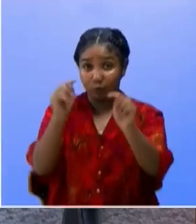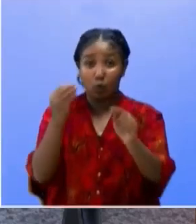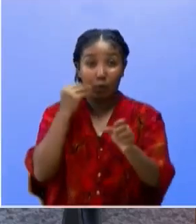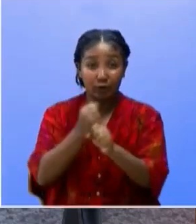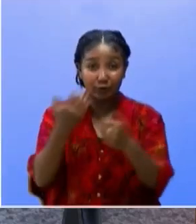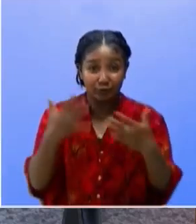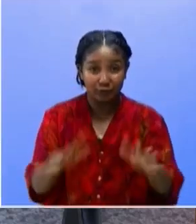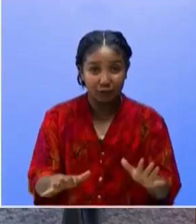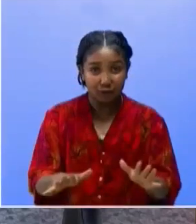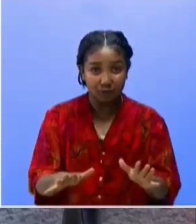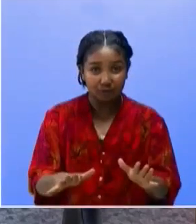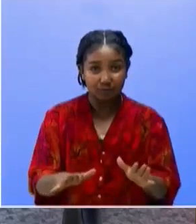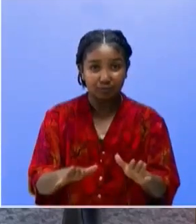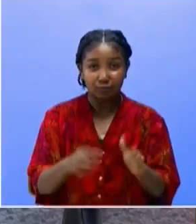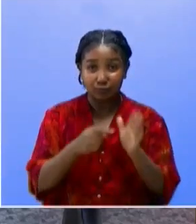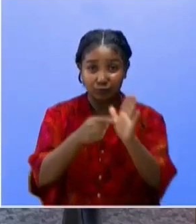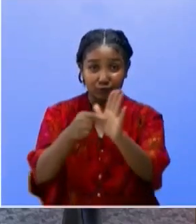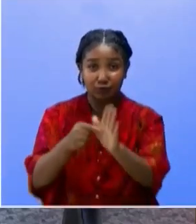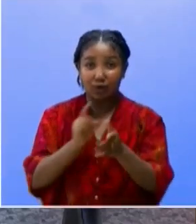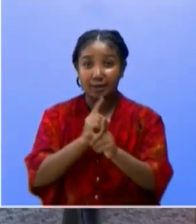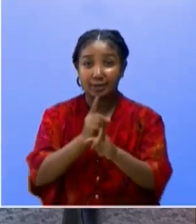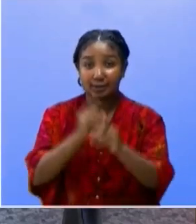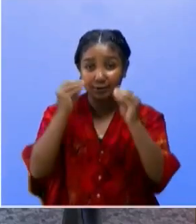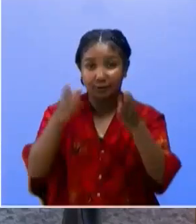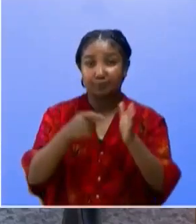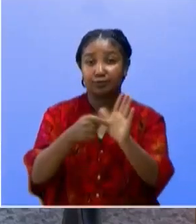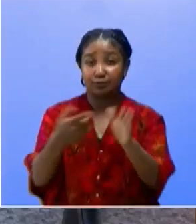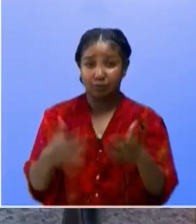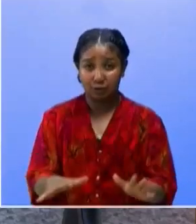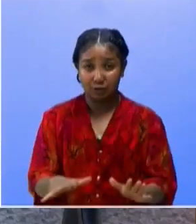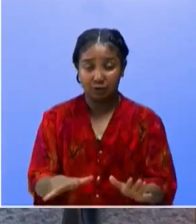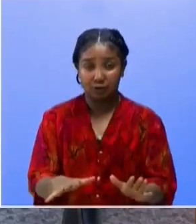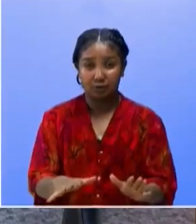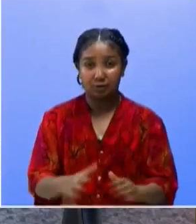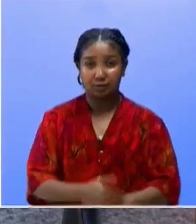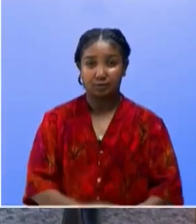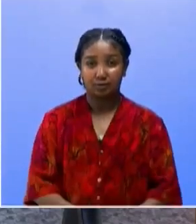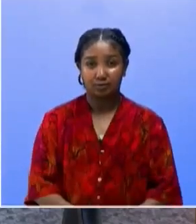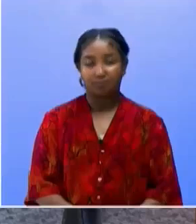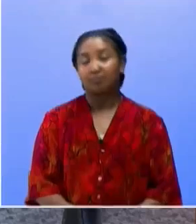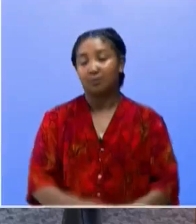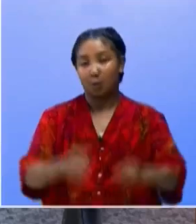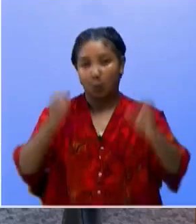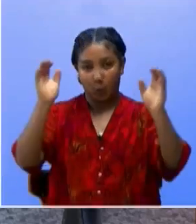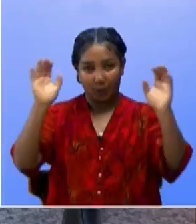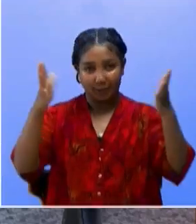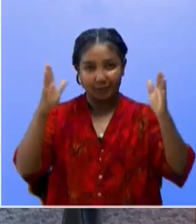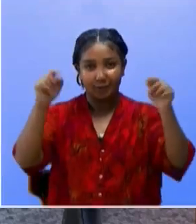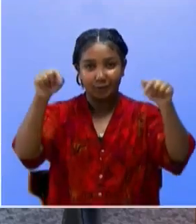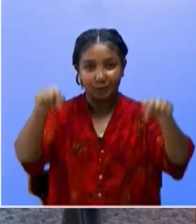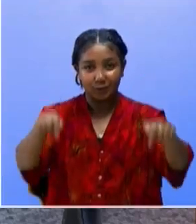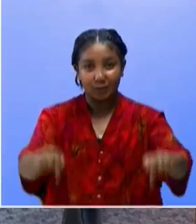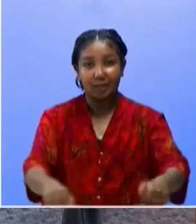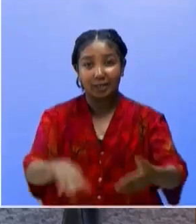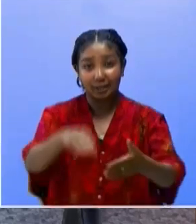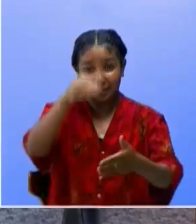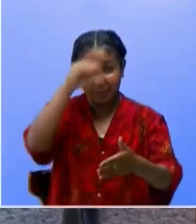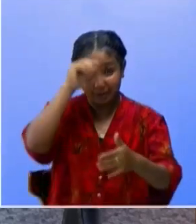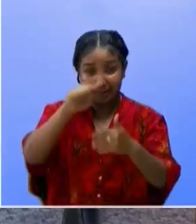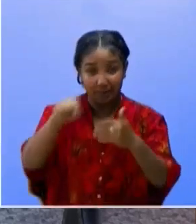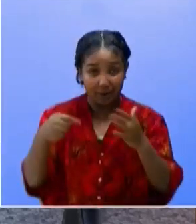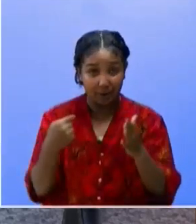homeworks. Did you show your answers to your teacher? Well done. Today we're going to learn